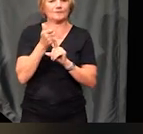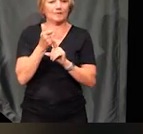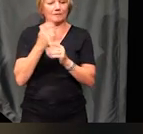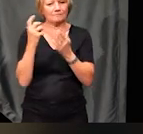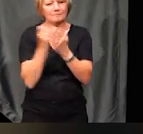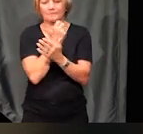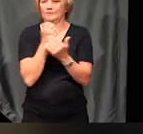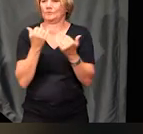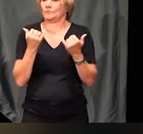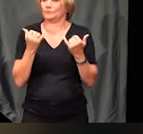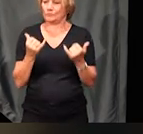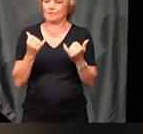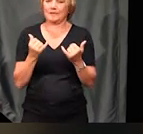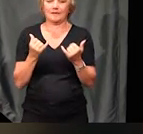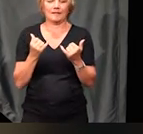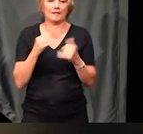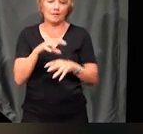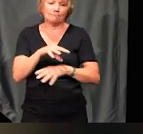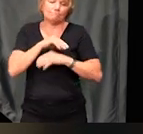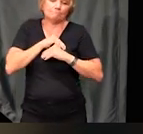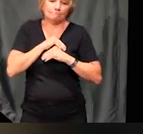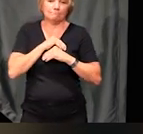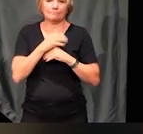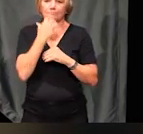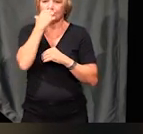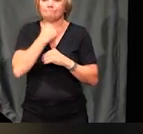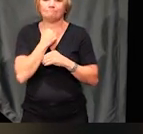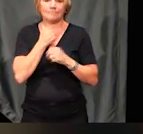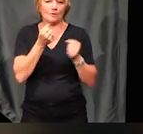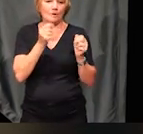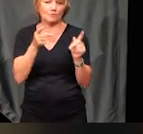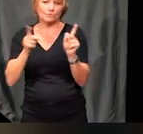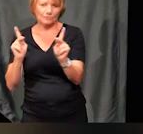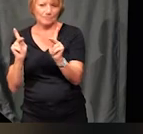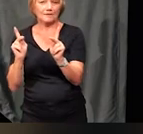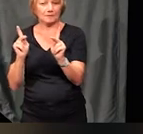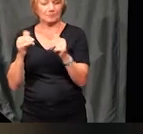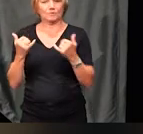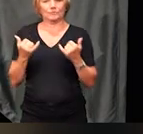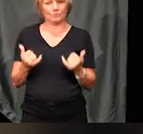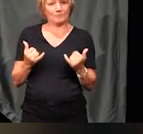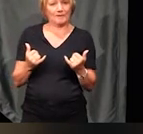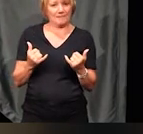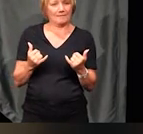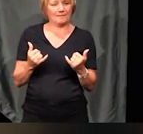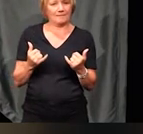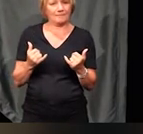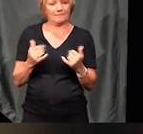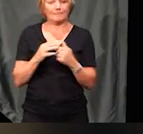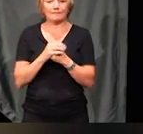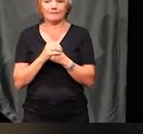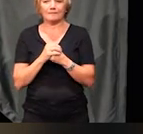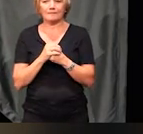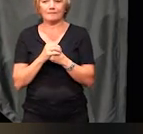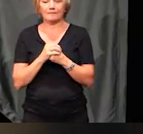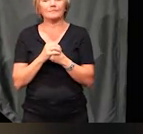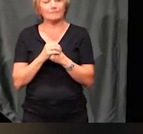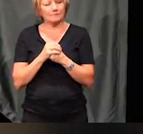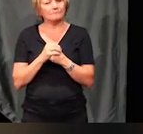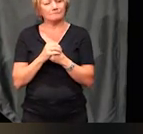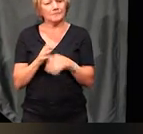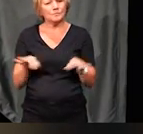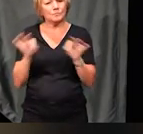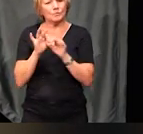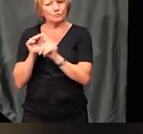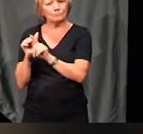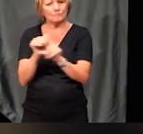today. Embrace the opportunities provided today. Perhaps it's worthy reminding what